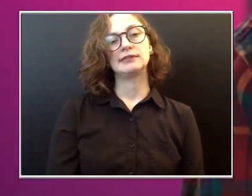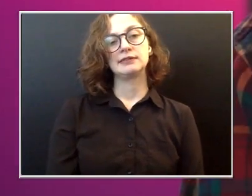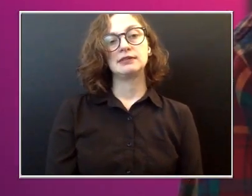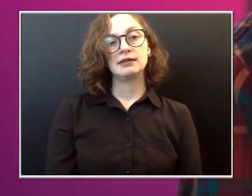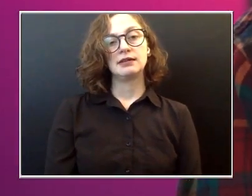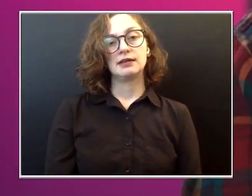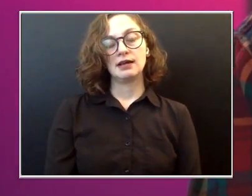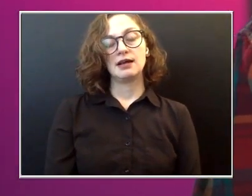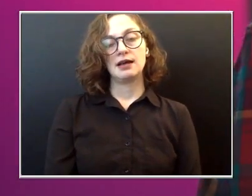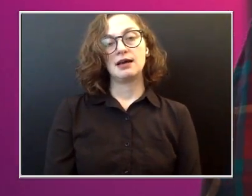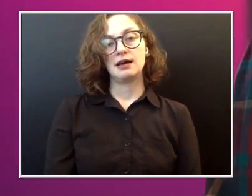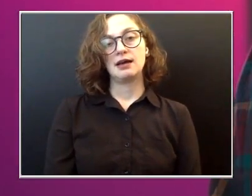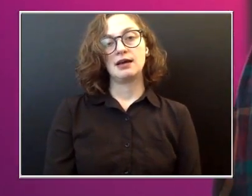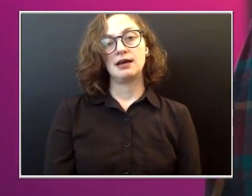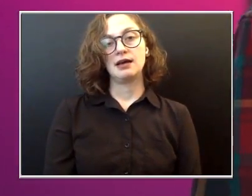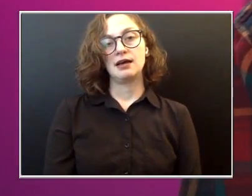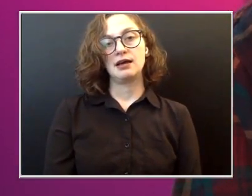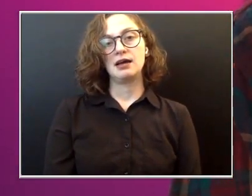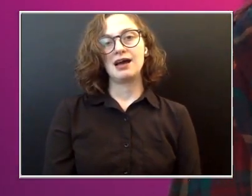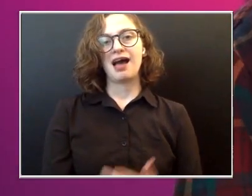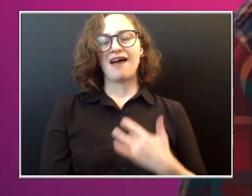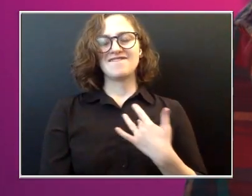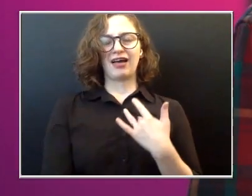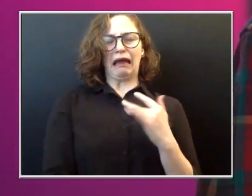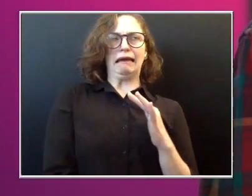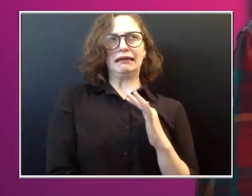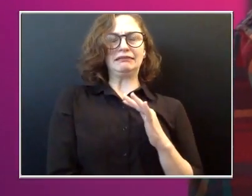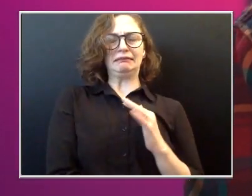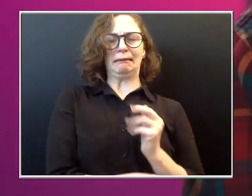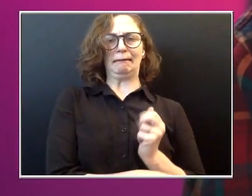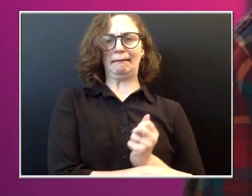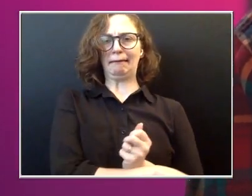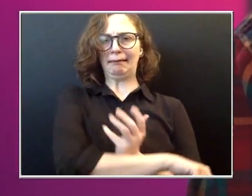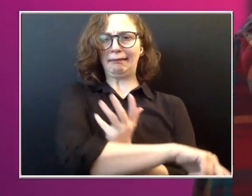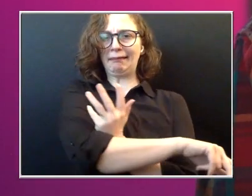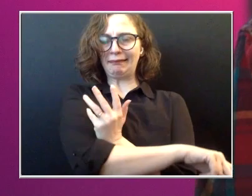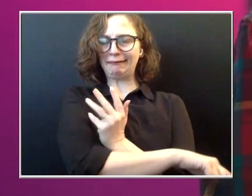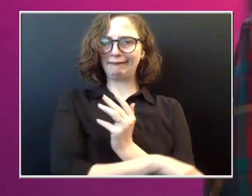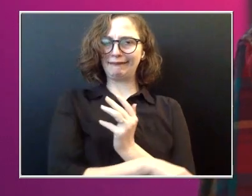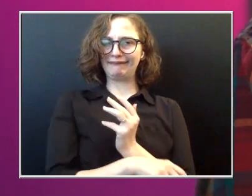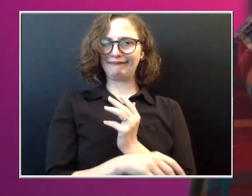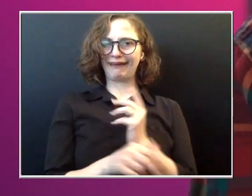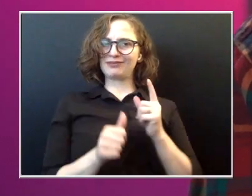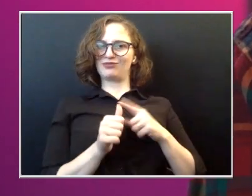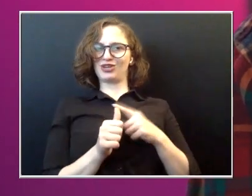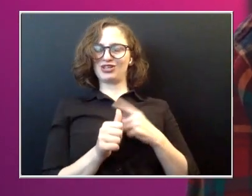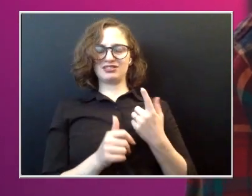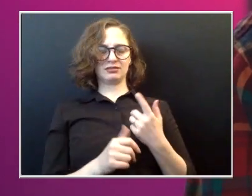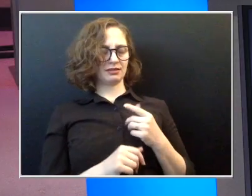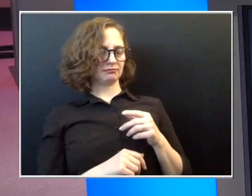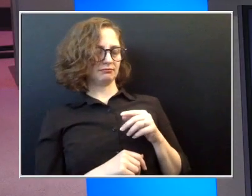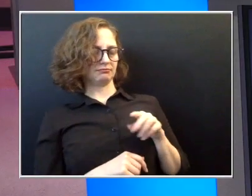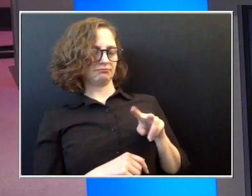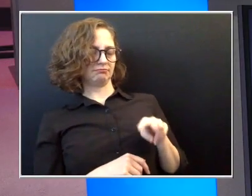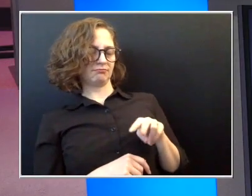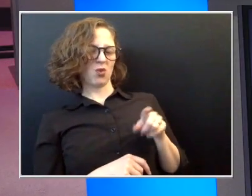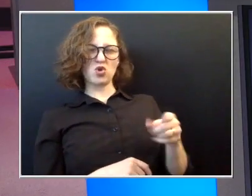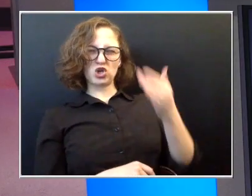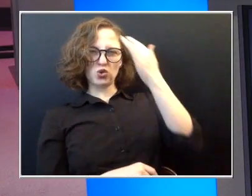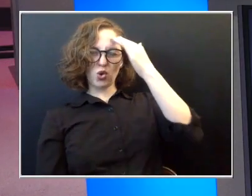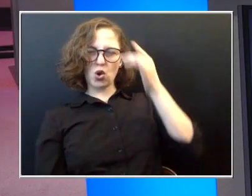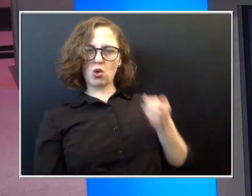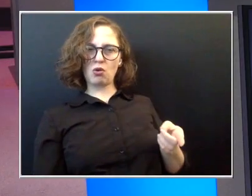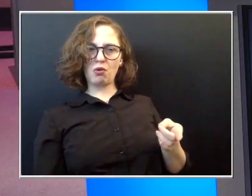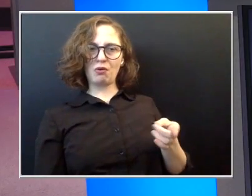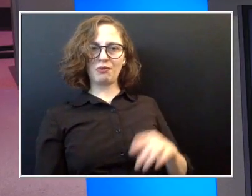it kind of gave me an eerie feeling at first, you know, to wondering what she knows. You know? She knew something. Yeah, but